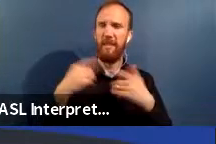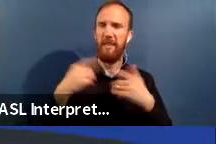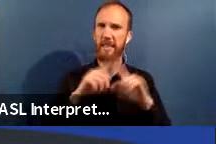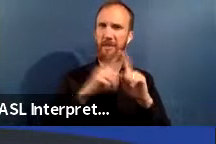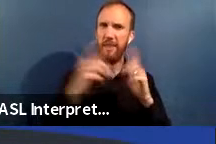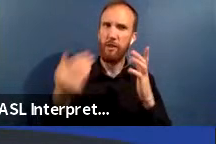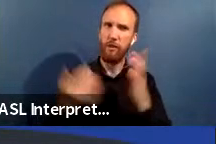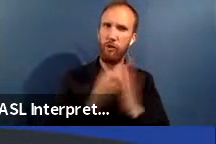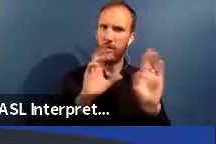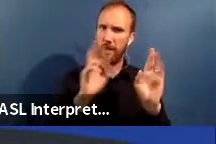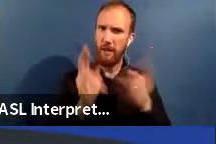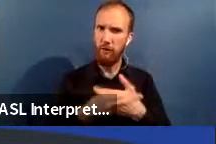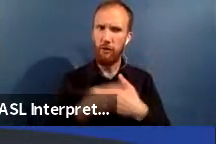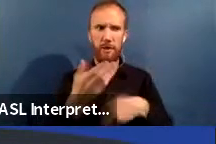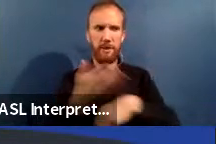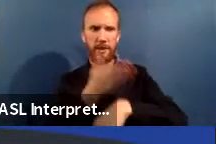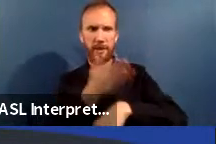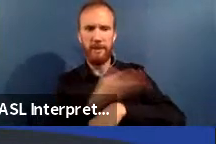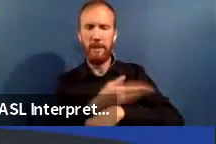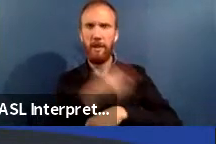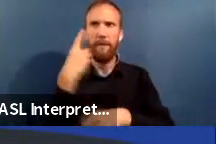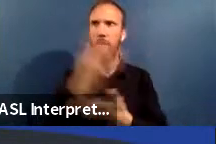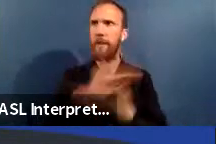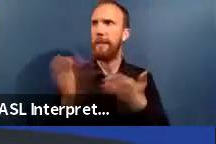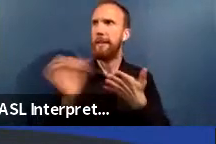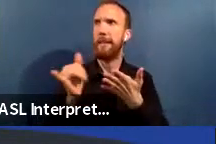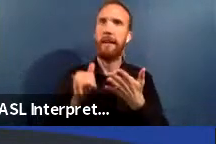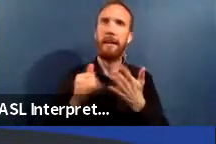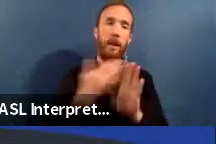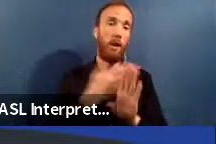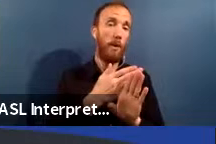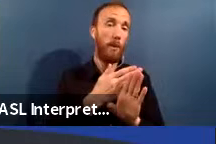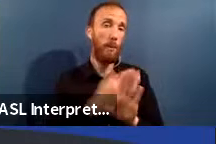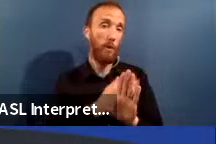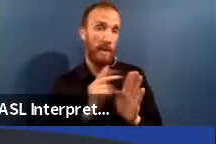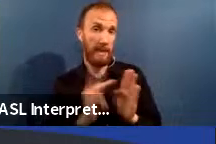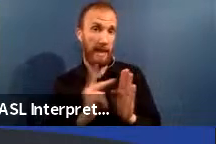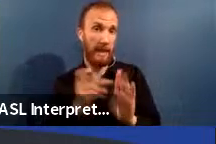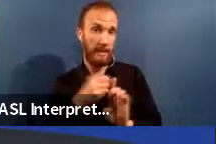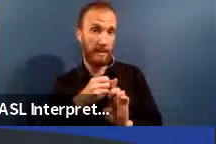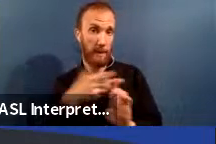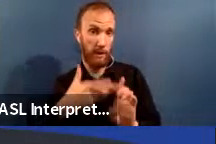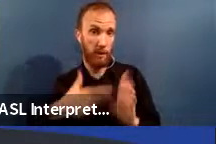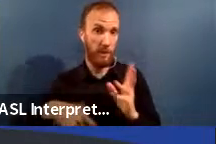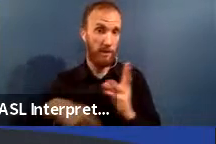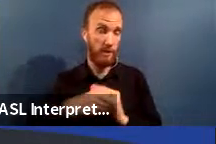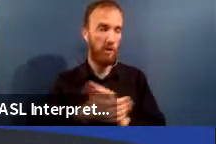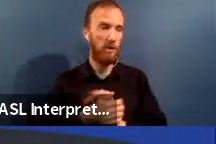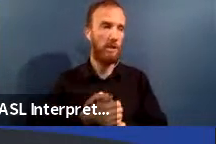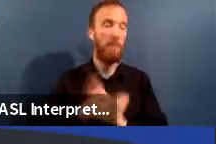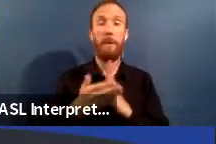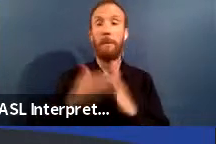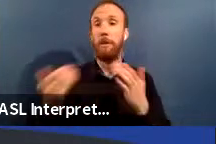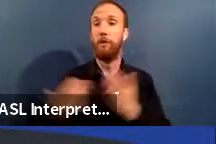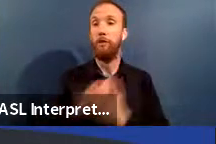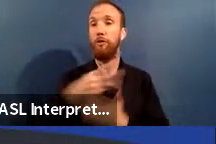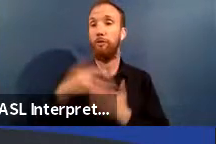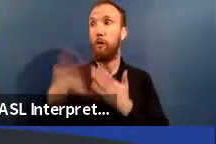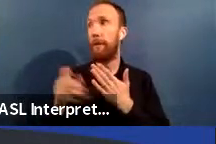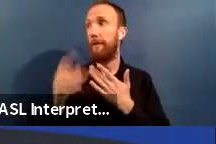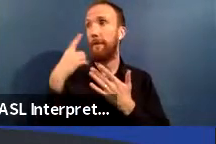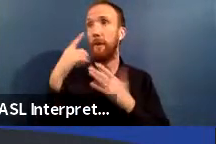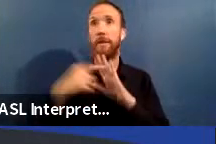district-led initiatives like the pre-K expansion. It could also include new programs to a school like an arts